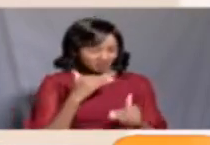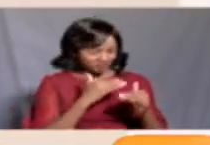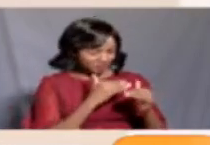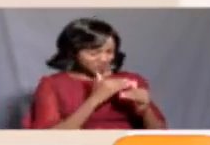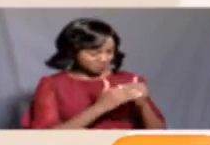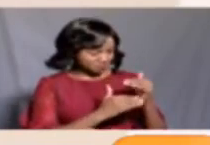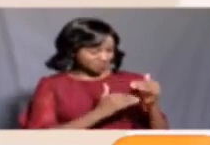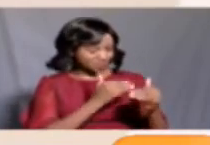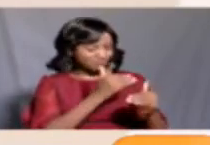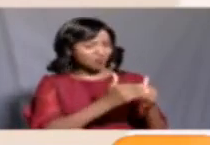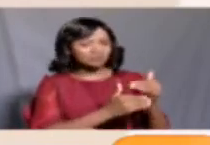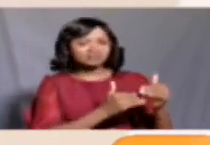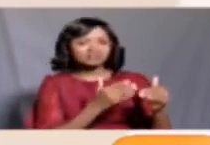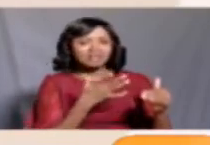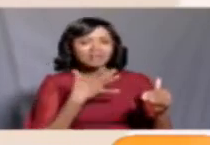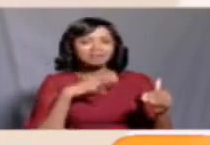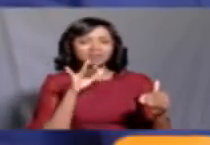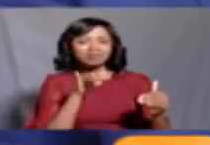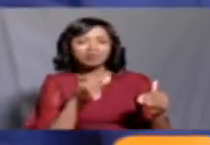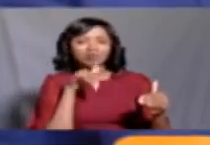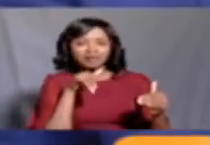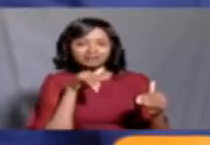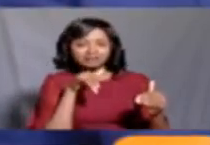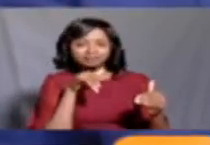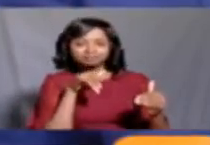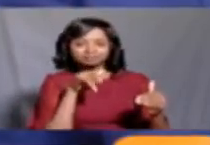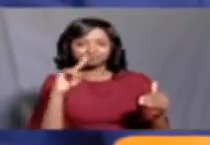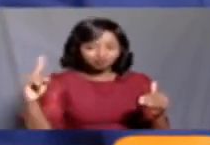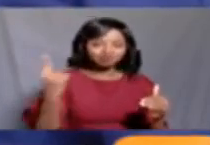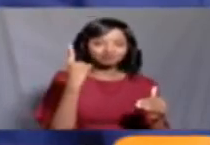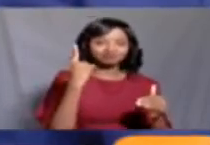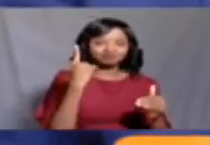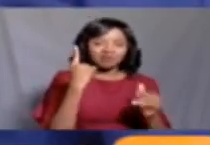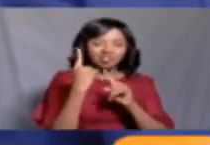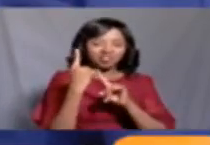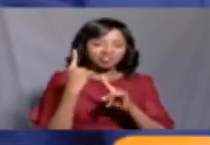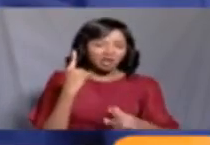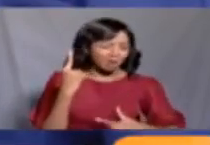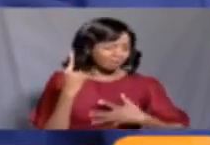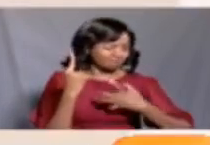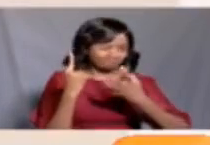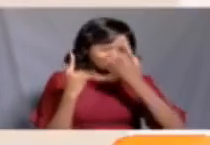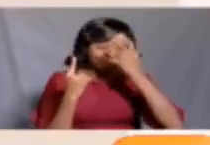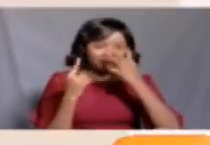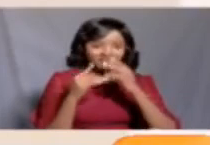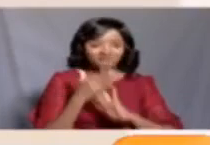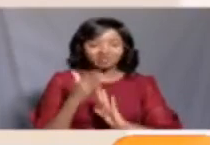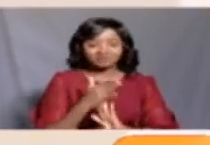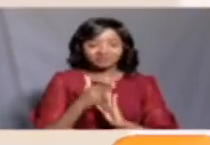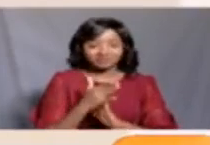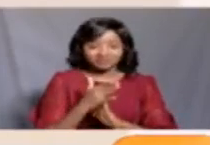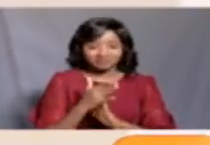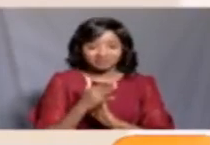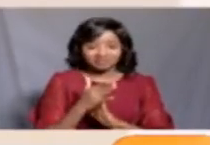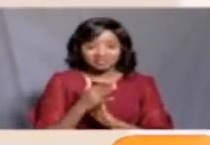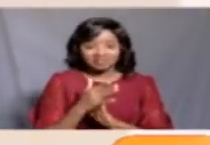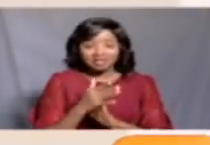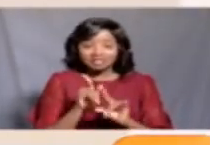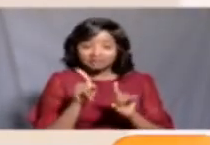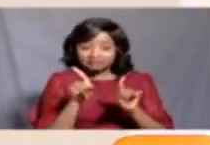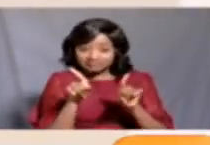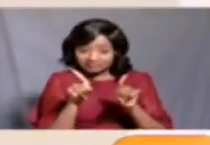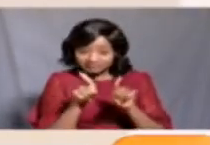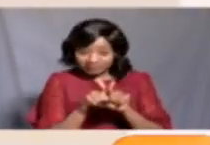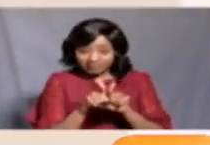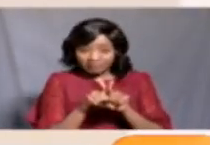where people are just waiting to be triggered because of all of these pre-existing conditions. Right. Now, let's not even talk about biology, because biology